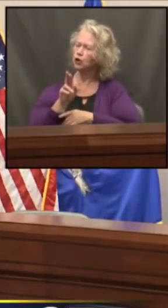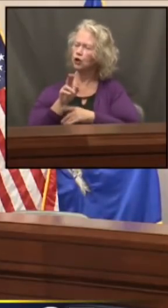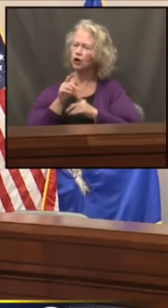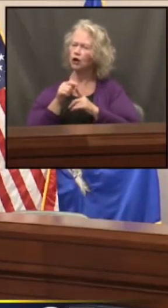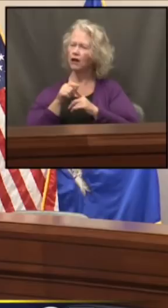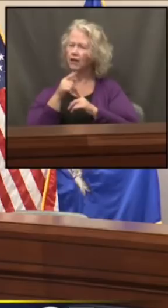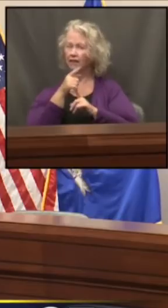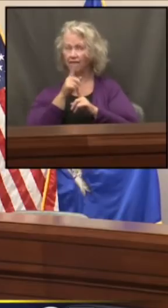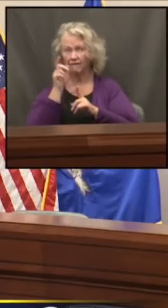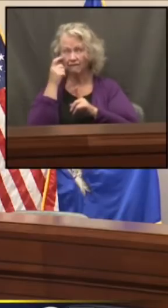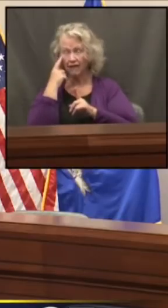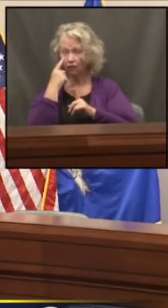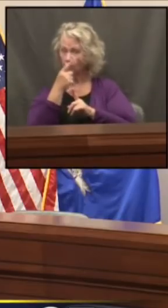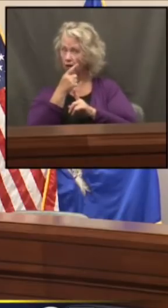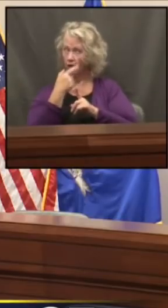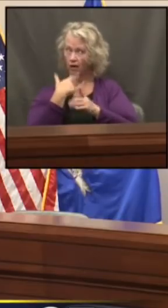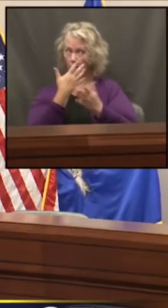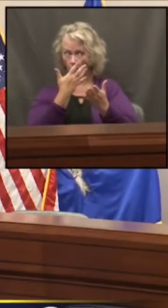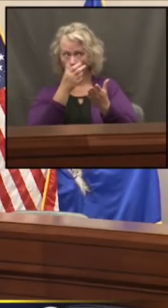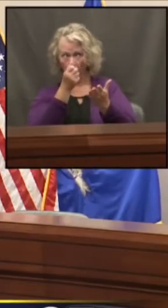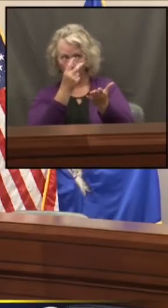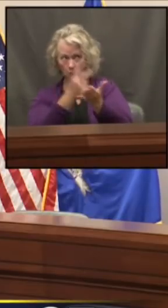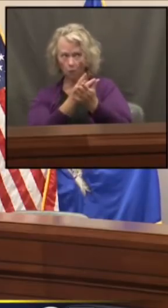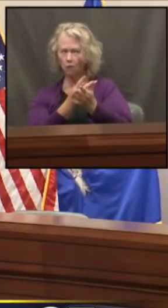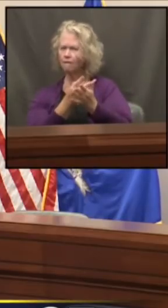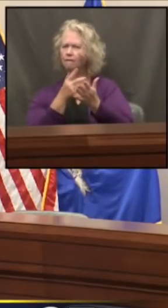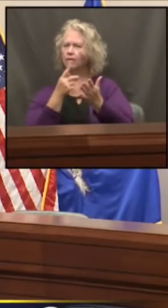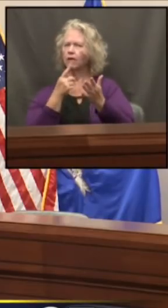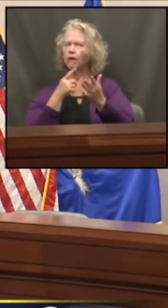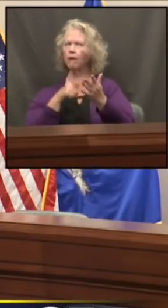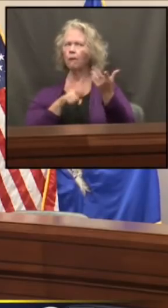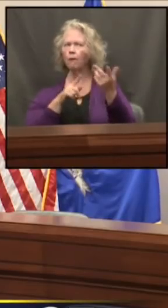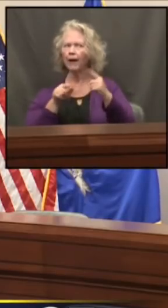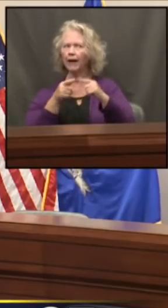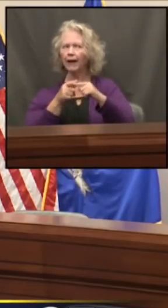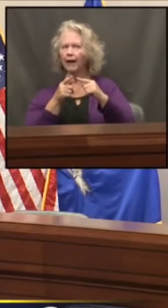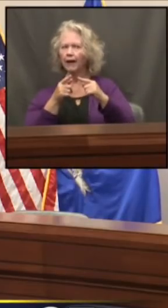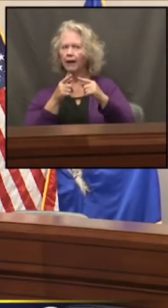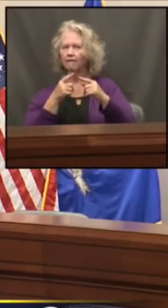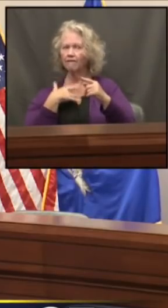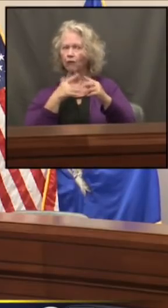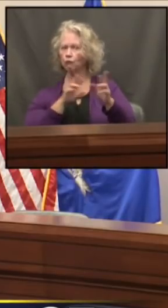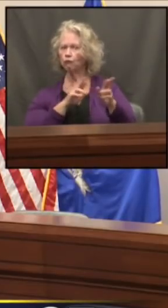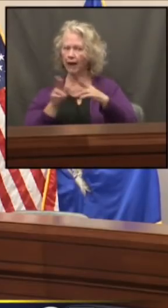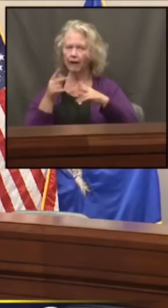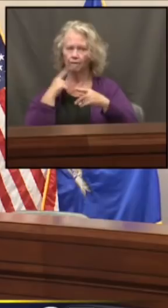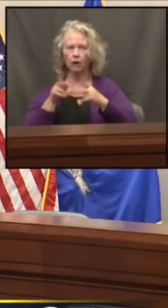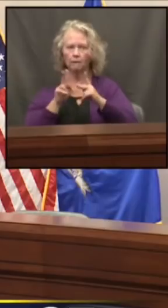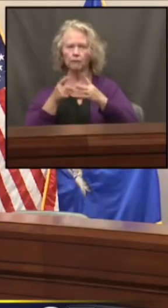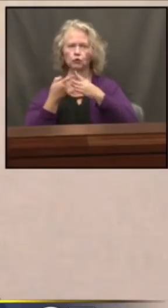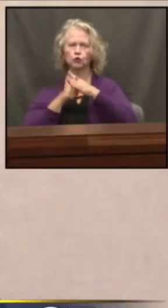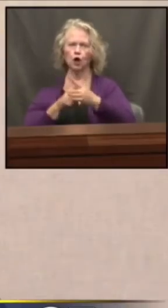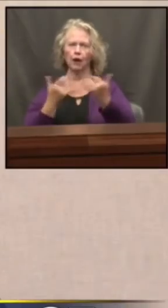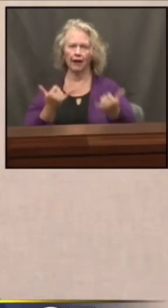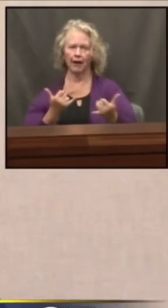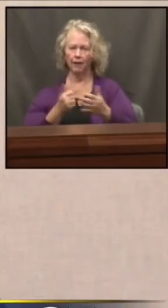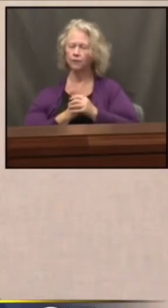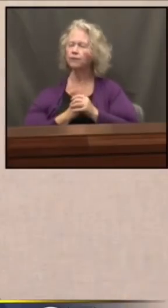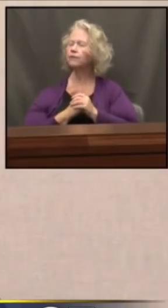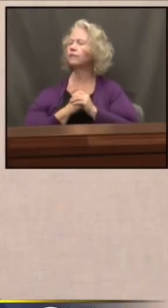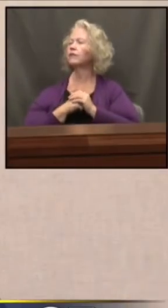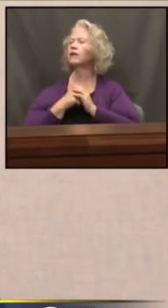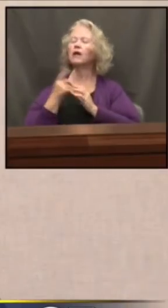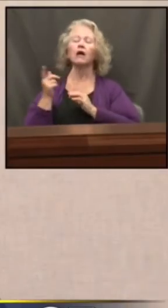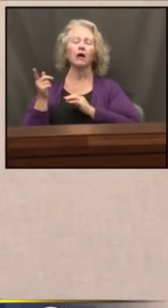to getting the booster shots in the arms of people here in Connecticut? What do you expect the turnaround time to be? So we know at this point there